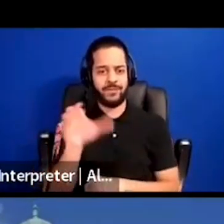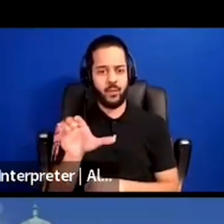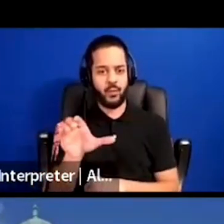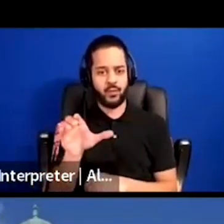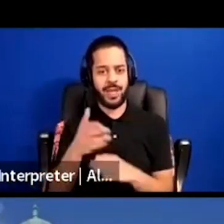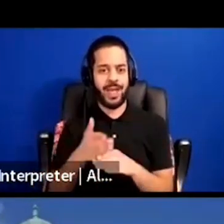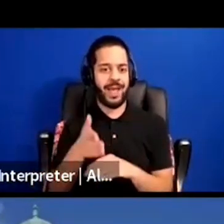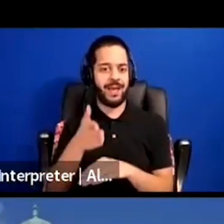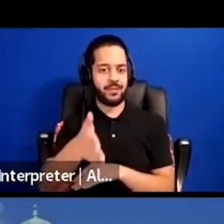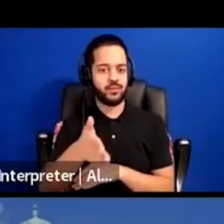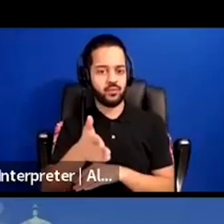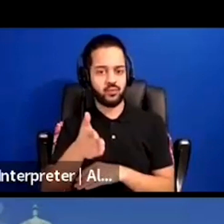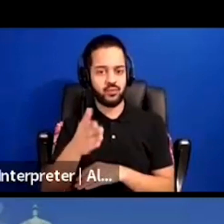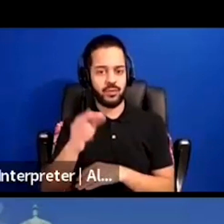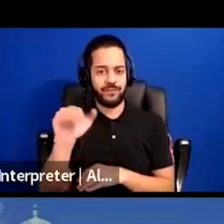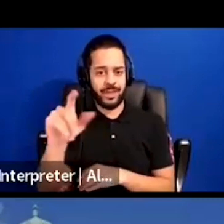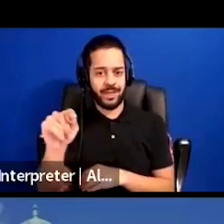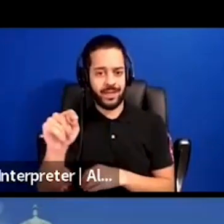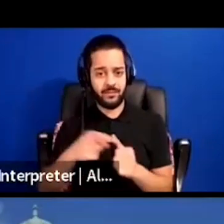understanding.